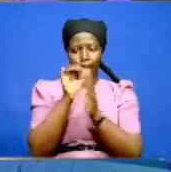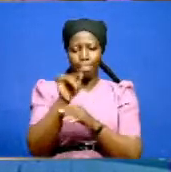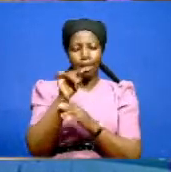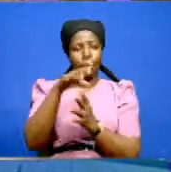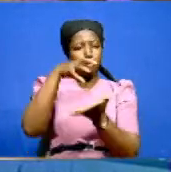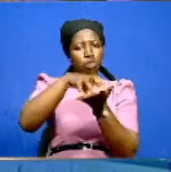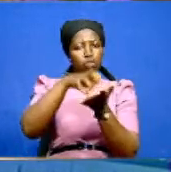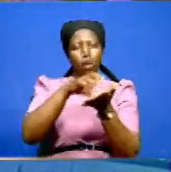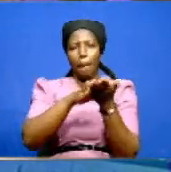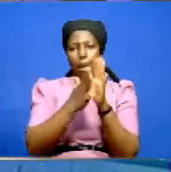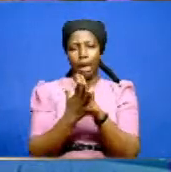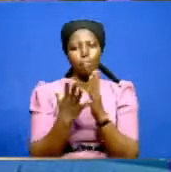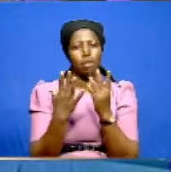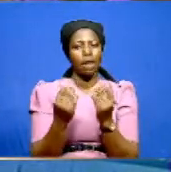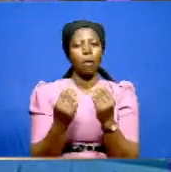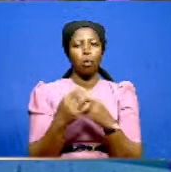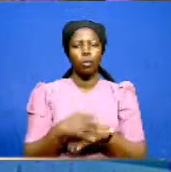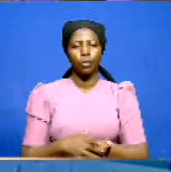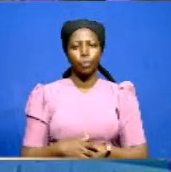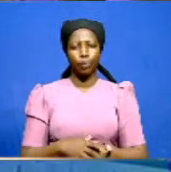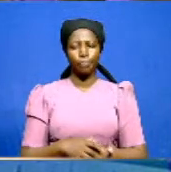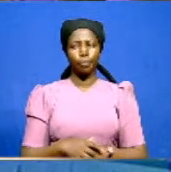lighter.